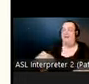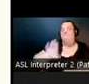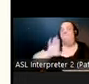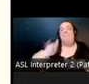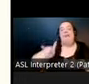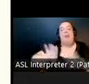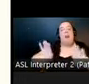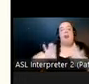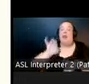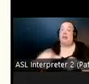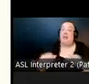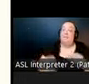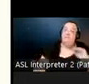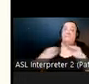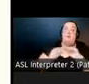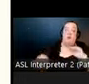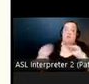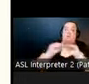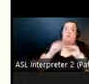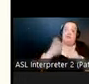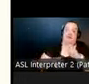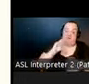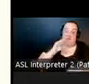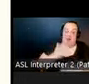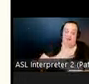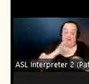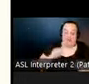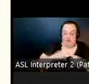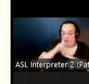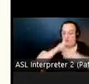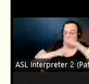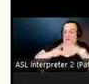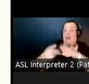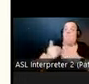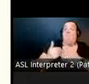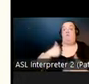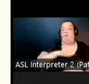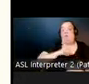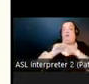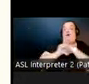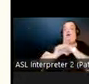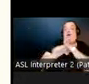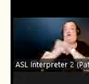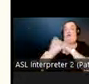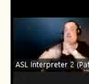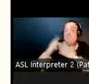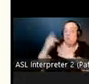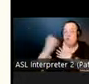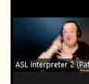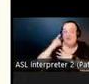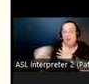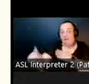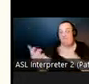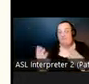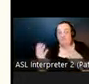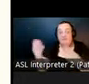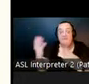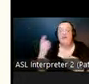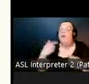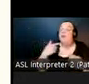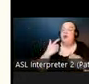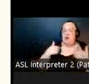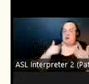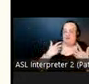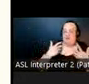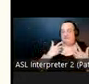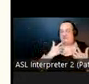difficult for us to predict ahead of time before we advertise a project what the price of